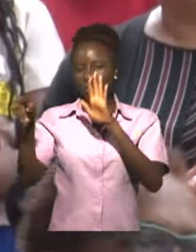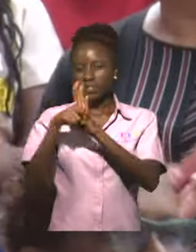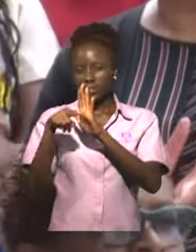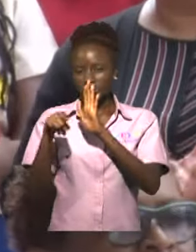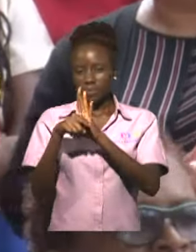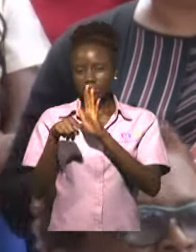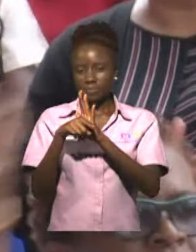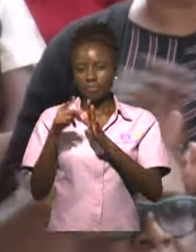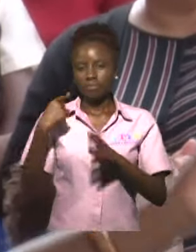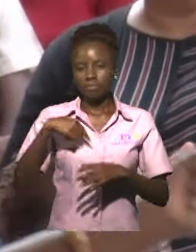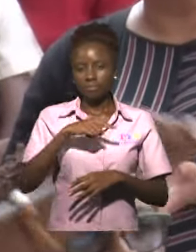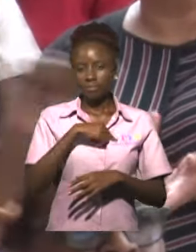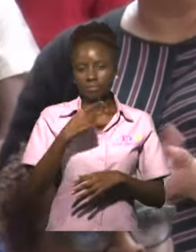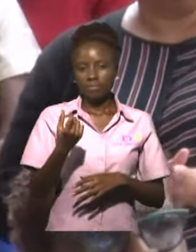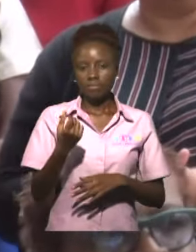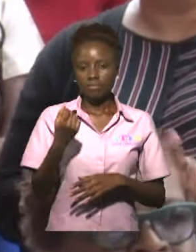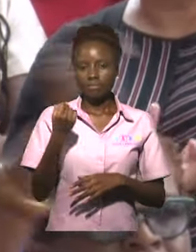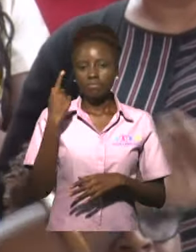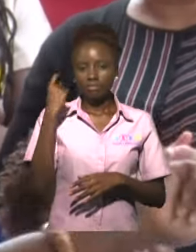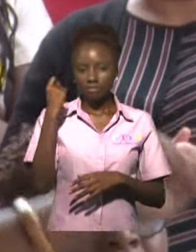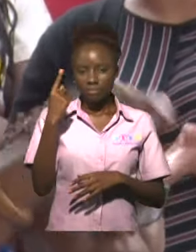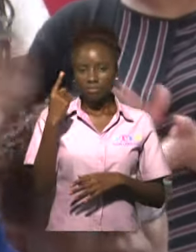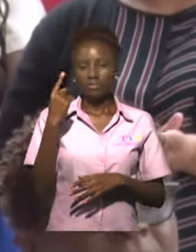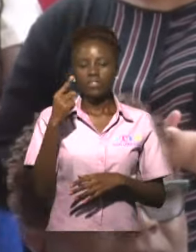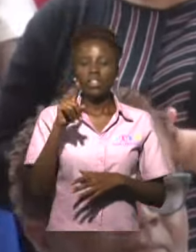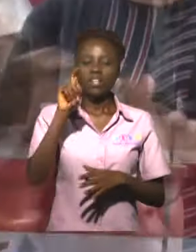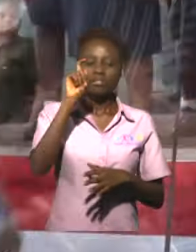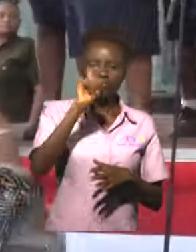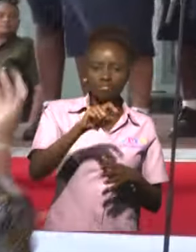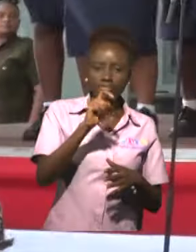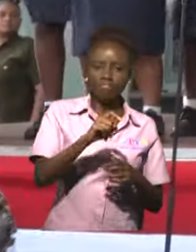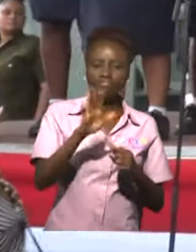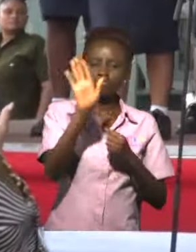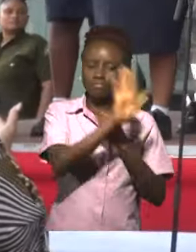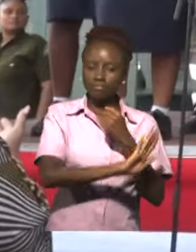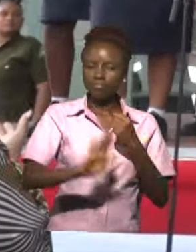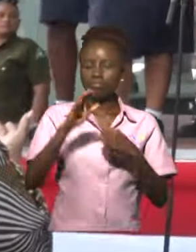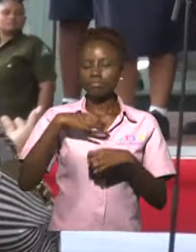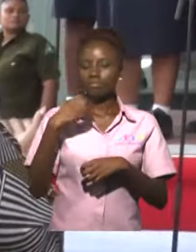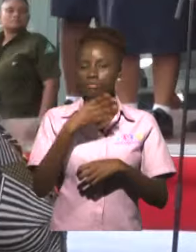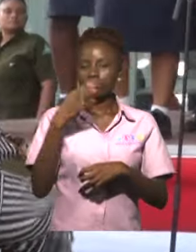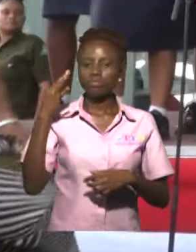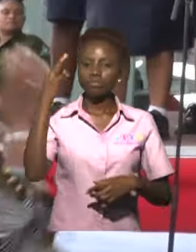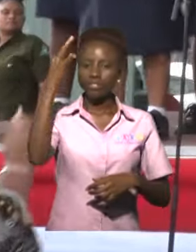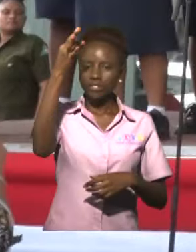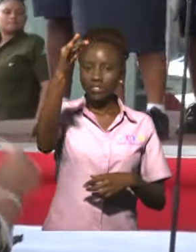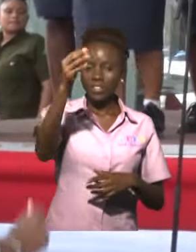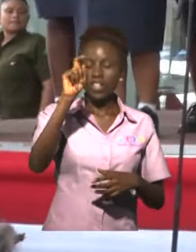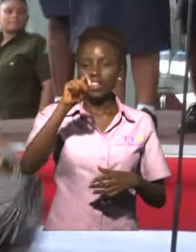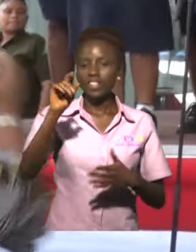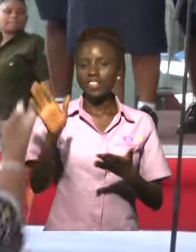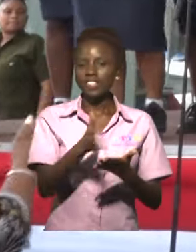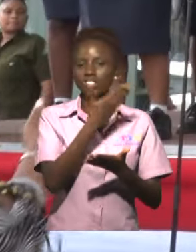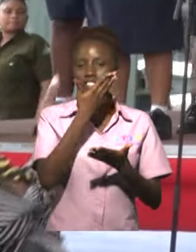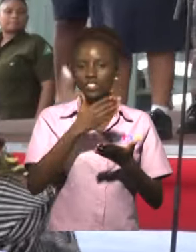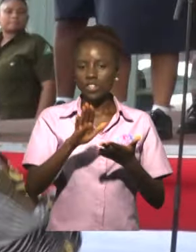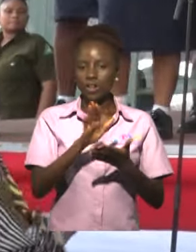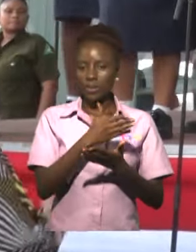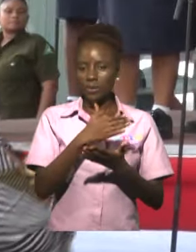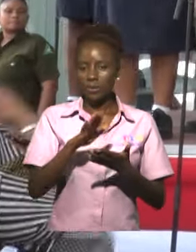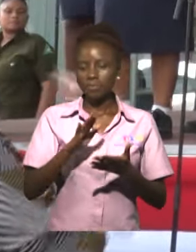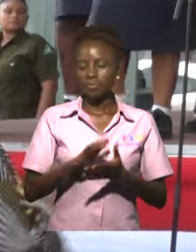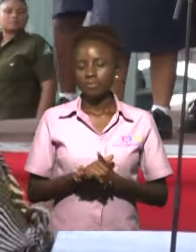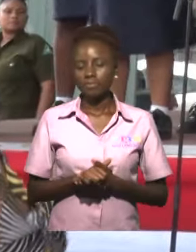their realization of the need to protect those considered the keys to the future that prompted the rendition of this iconic song.